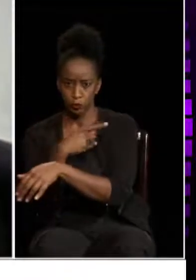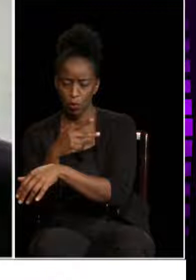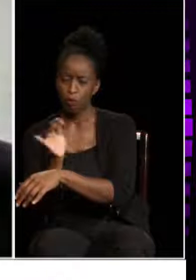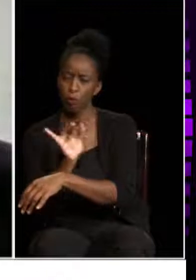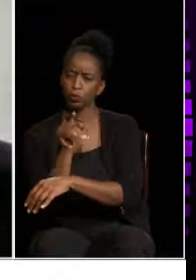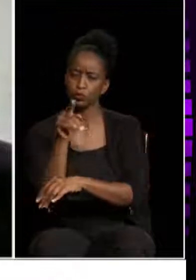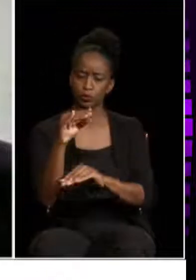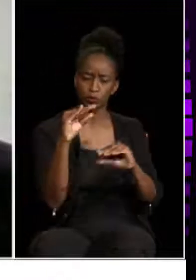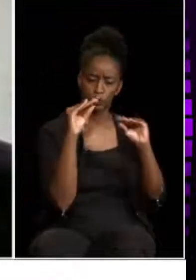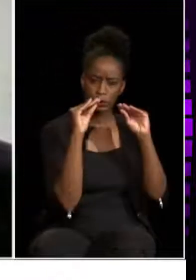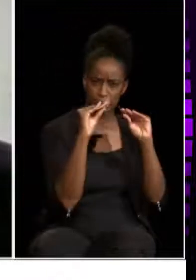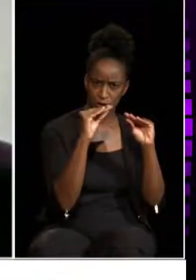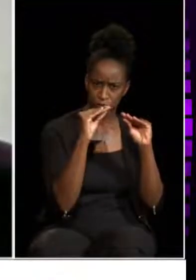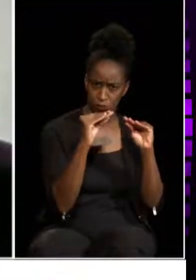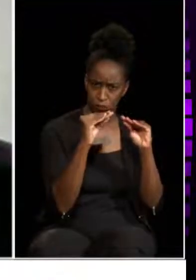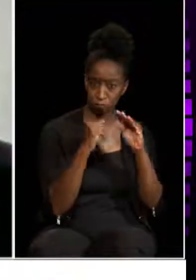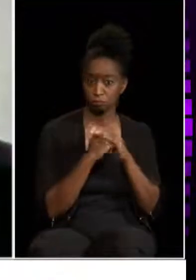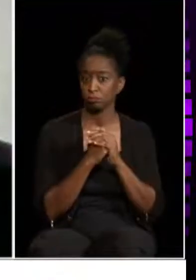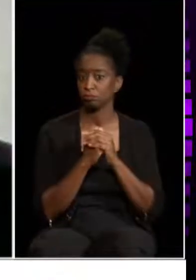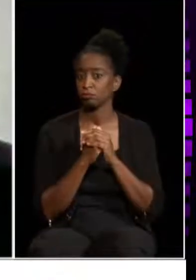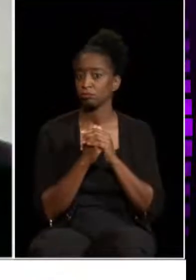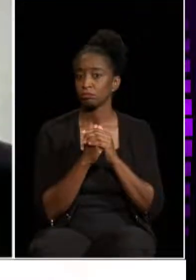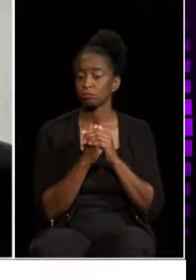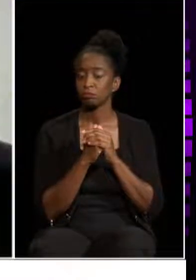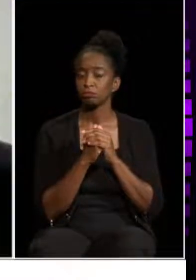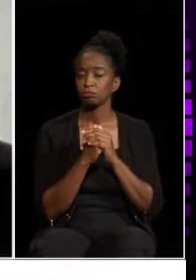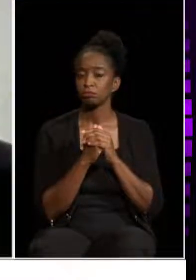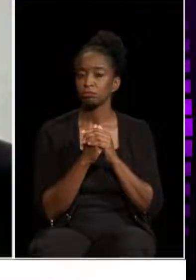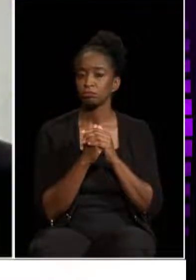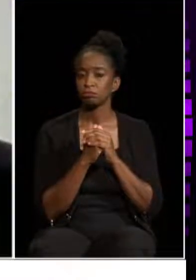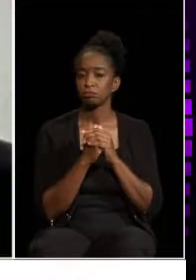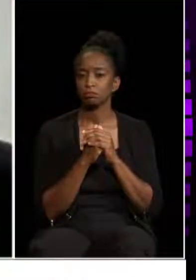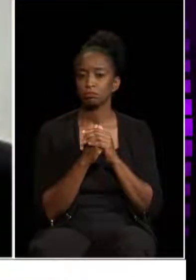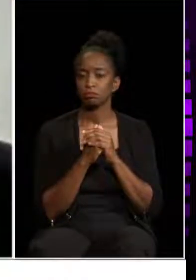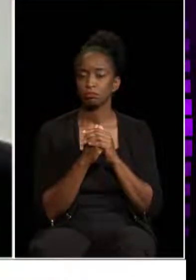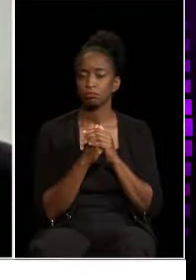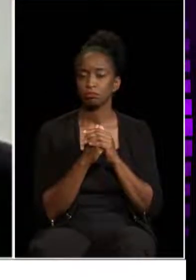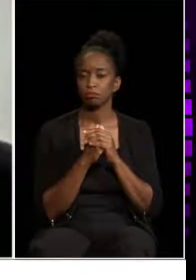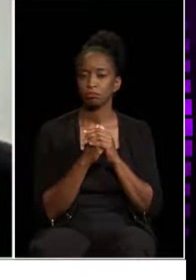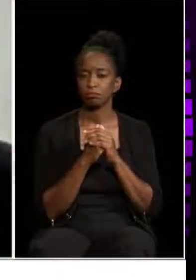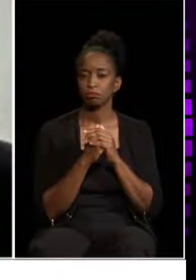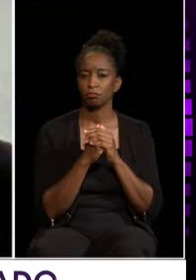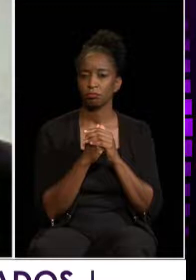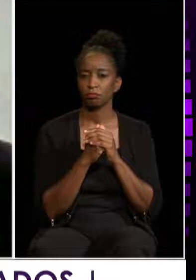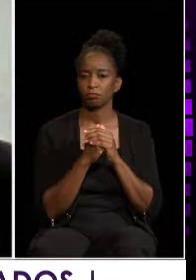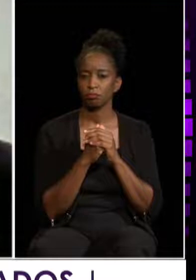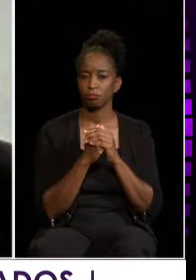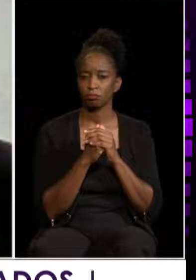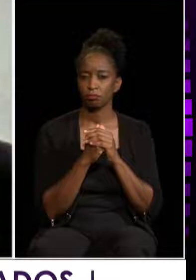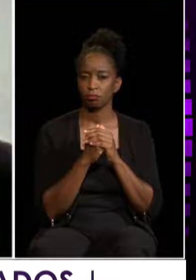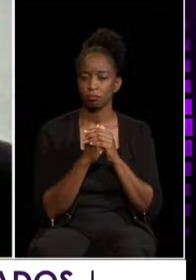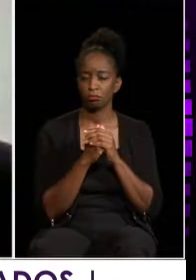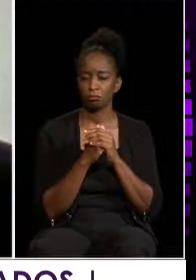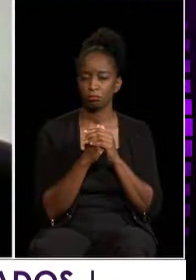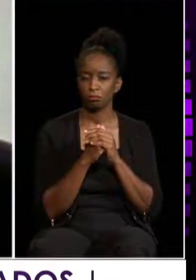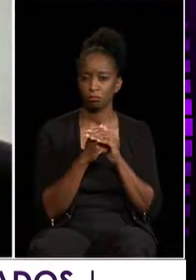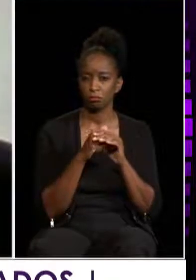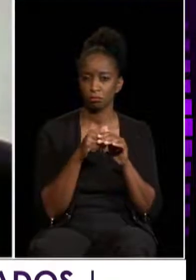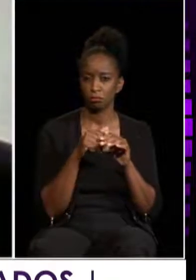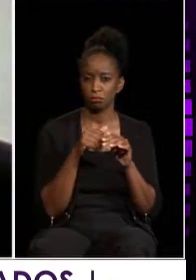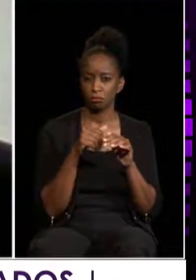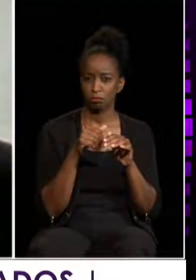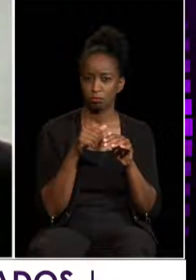Do you take time out to speak to your students on, even if it's a sidebar, about what they can do to really help cope with the effects of